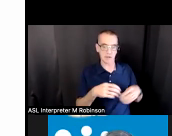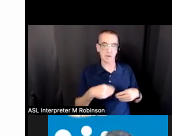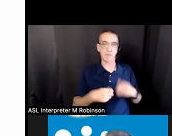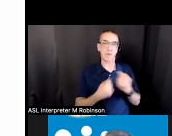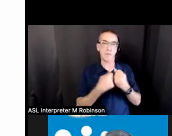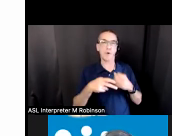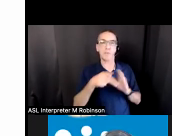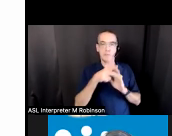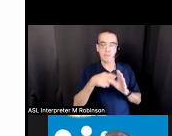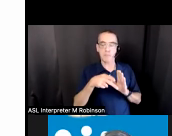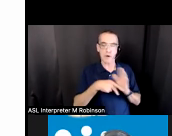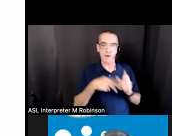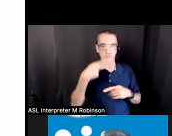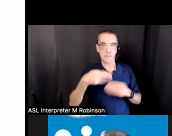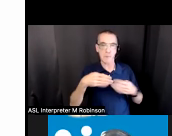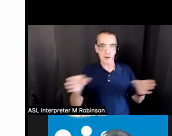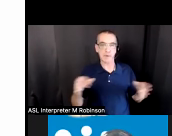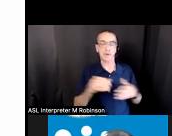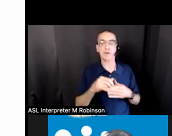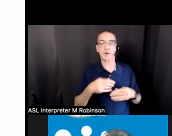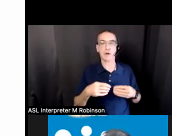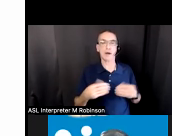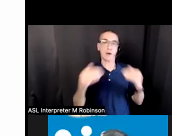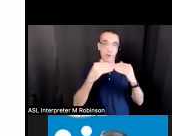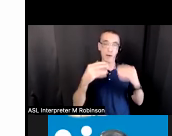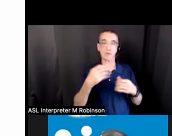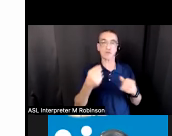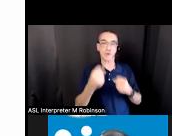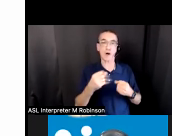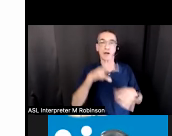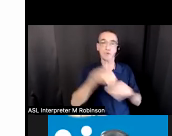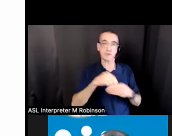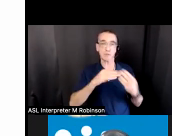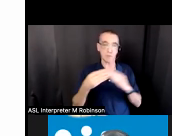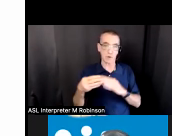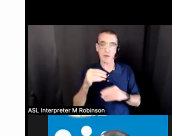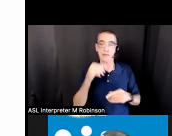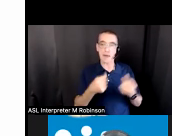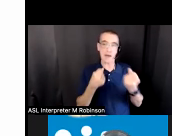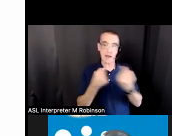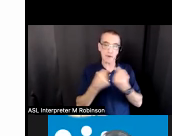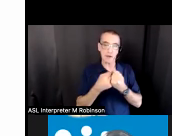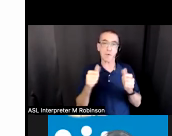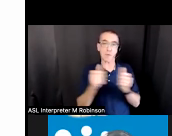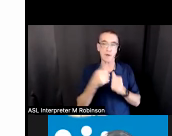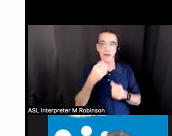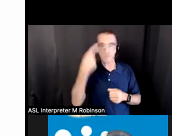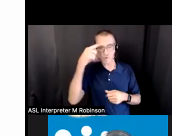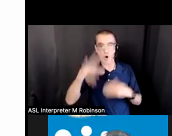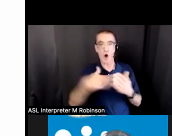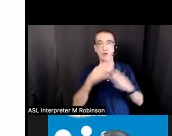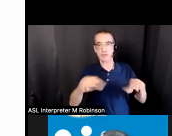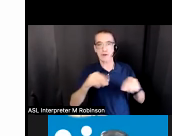policies grounded in equity. They support strong and inclusive communities, and they advocate with and for all children and